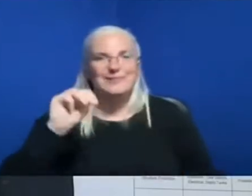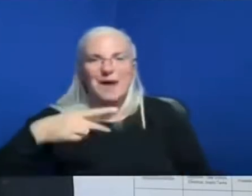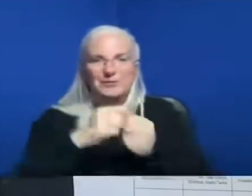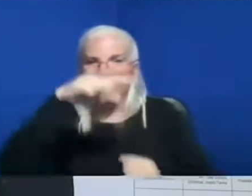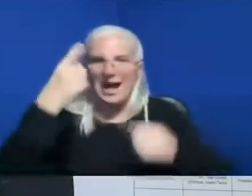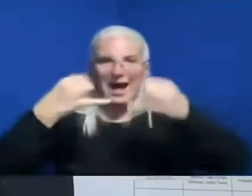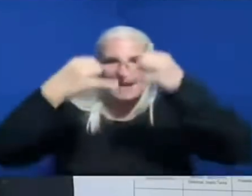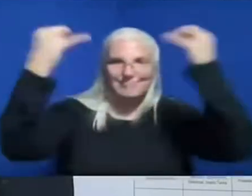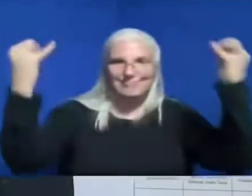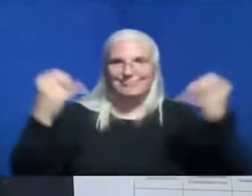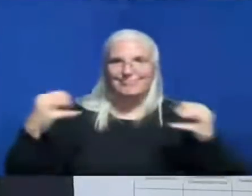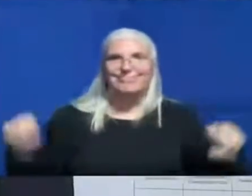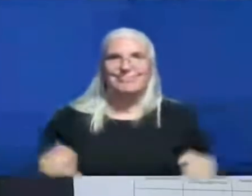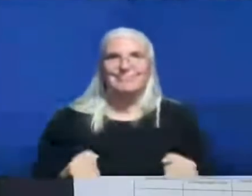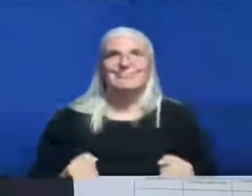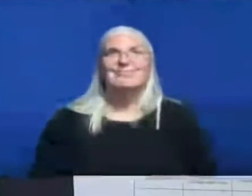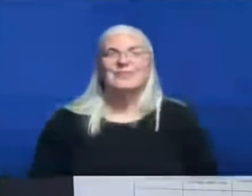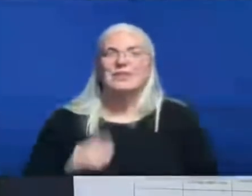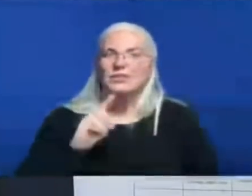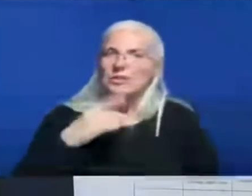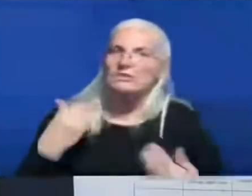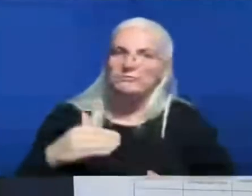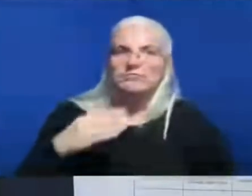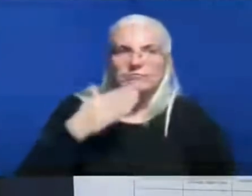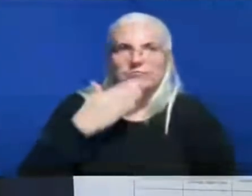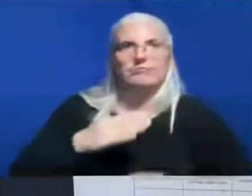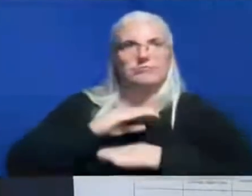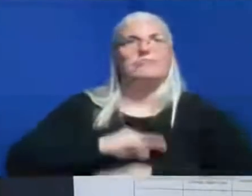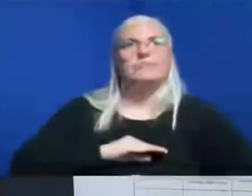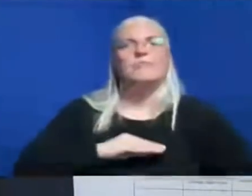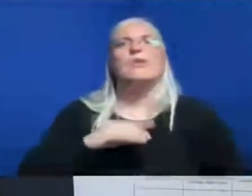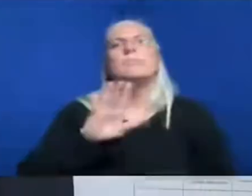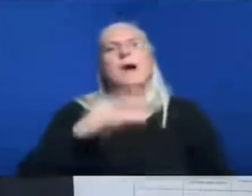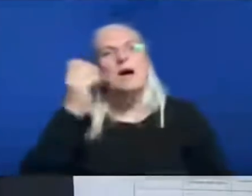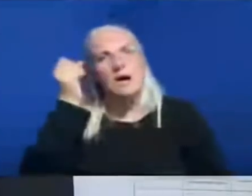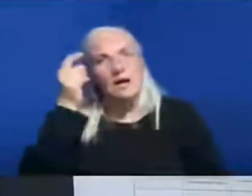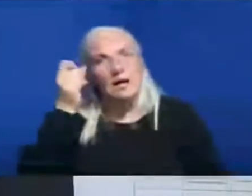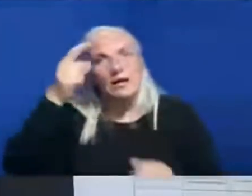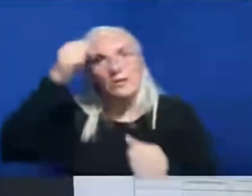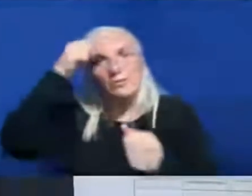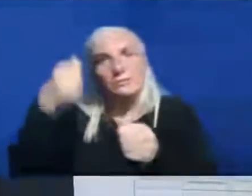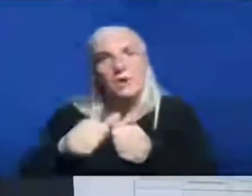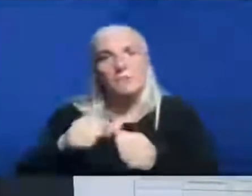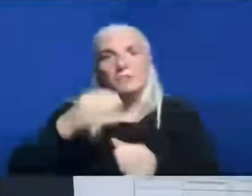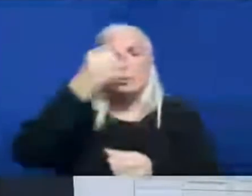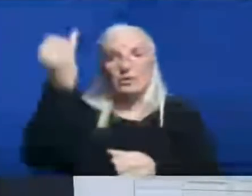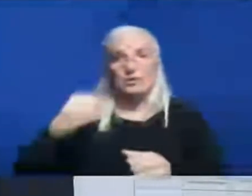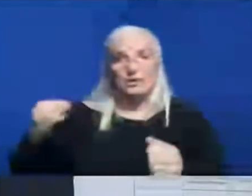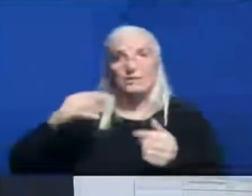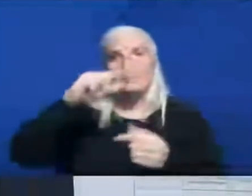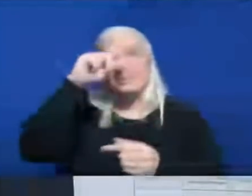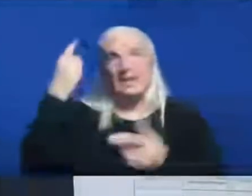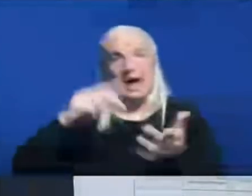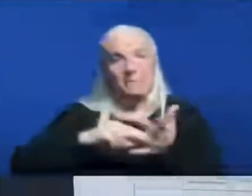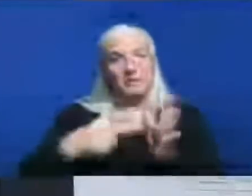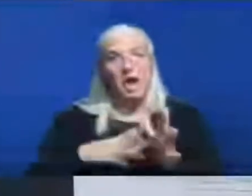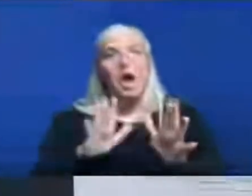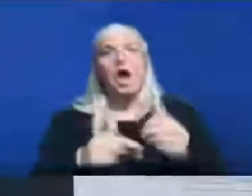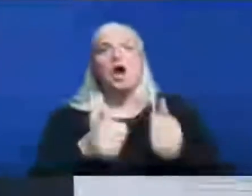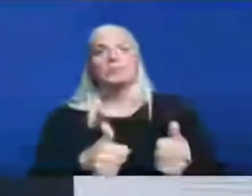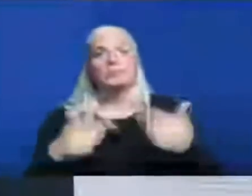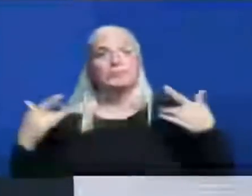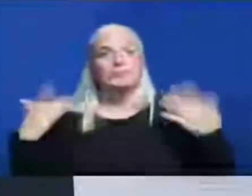that black doesn't mean this is done or over, and it means there's still work to be done wherever there's